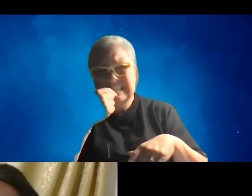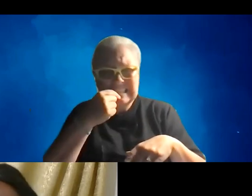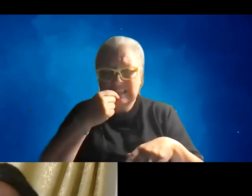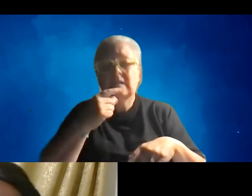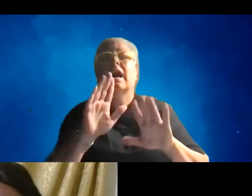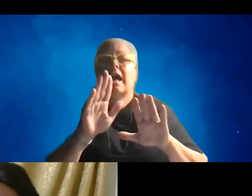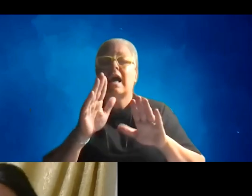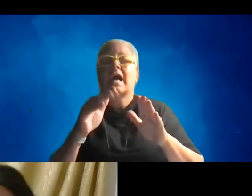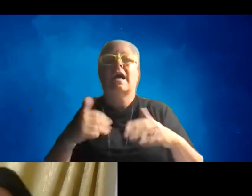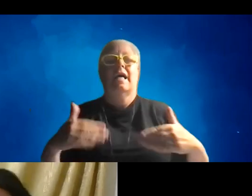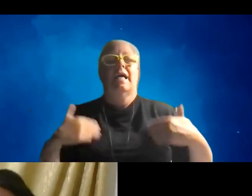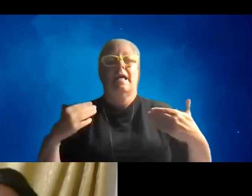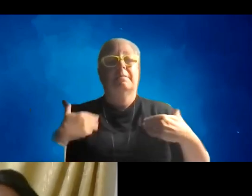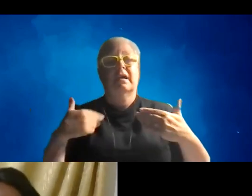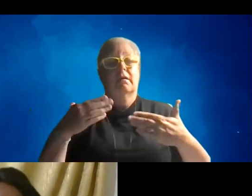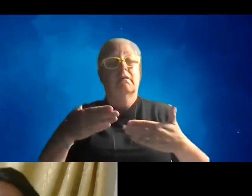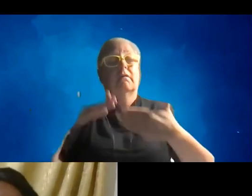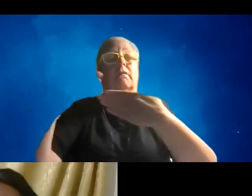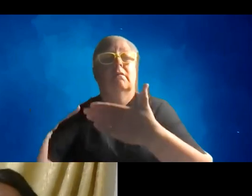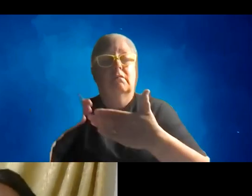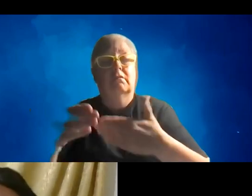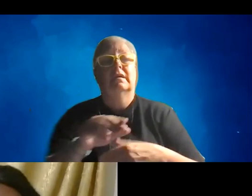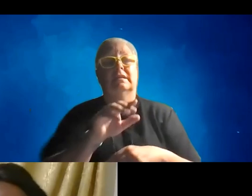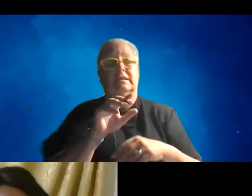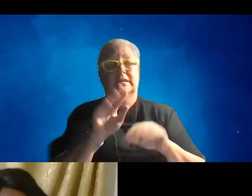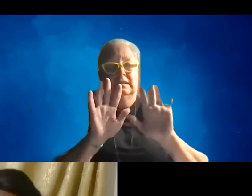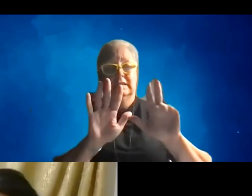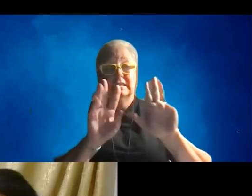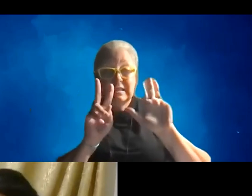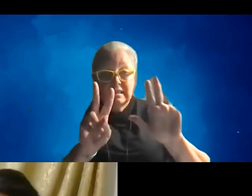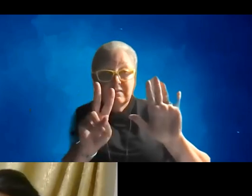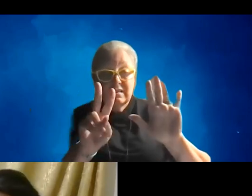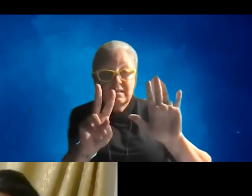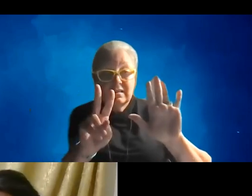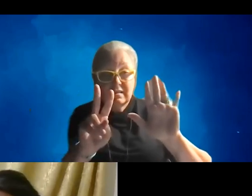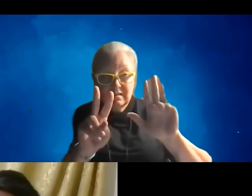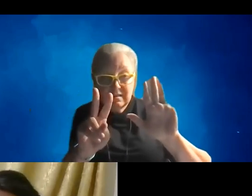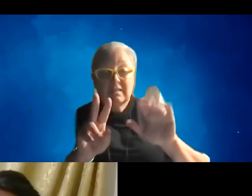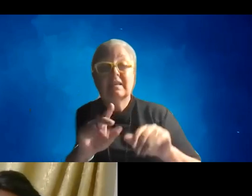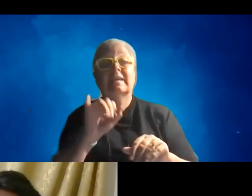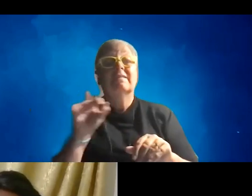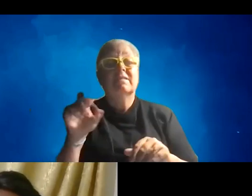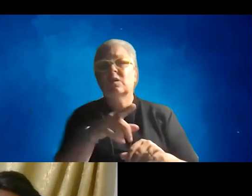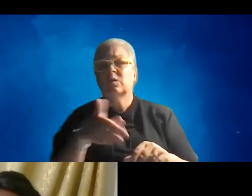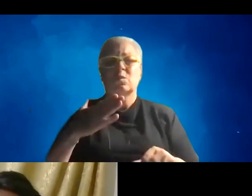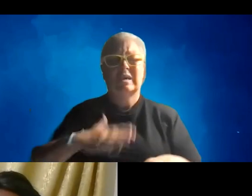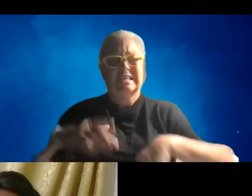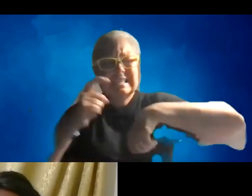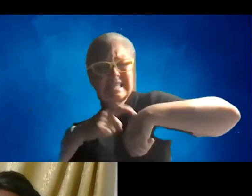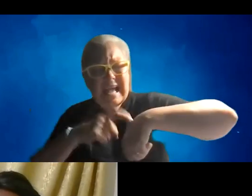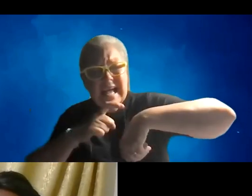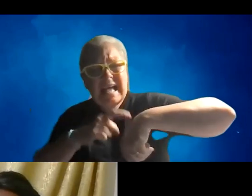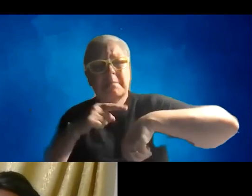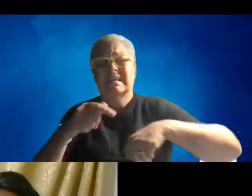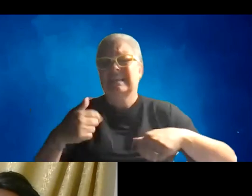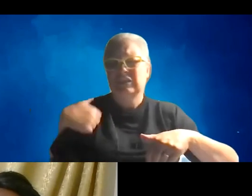the 17th of September. So there'll be no detriment to anybody. If you still want to get in the coursework, but you haven't been